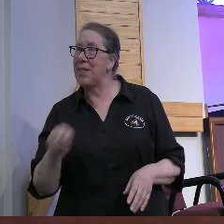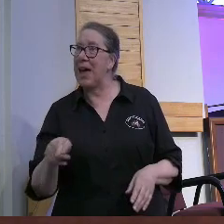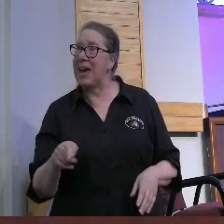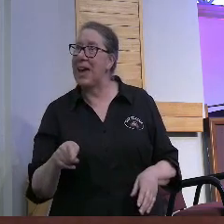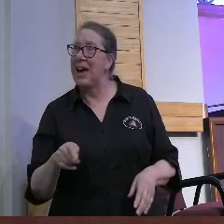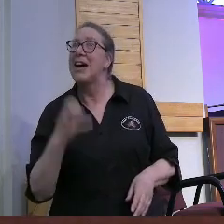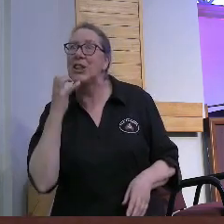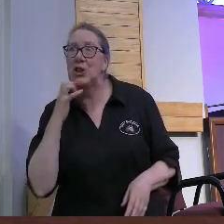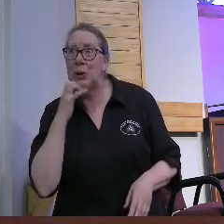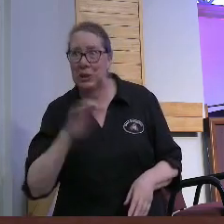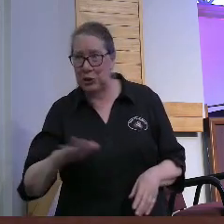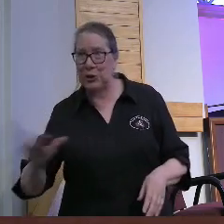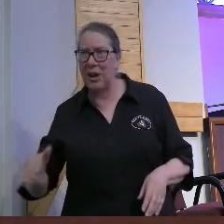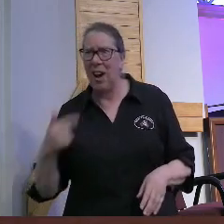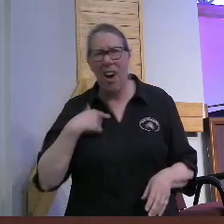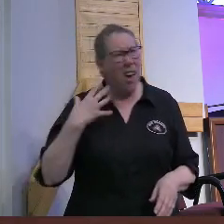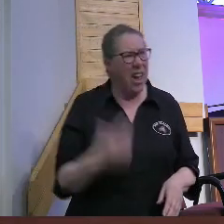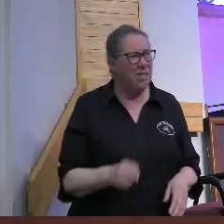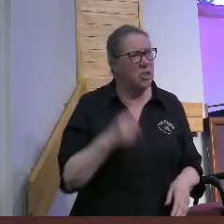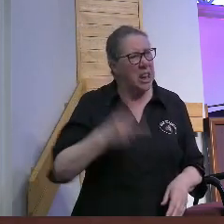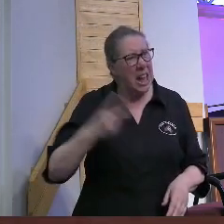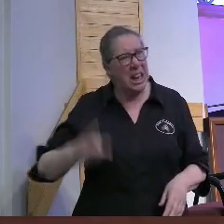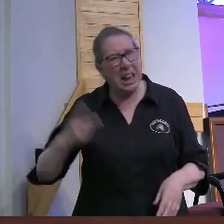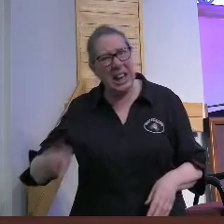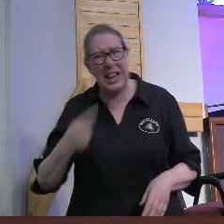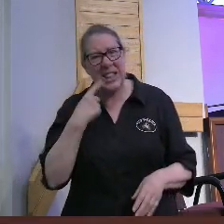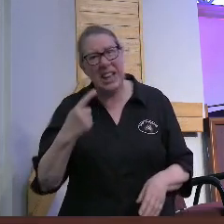because you just got to keep repeating it.